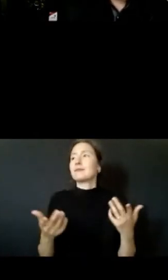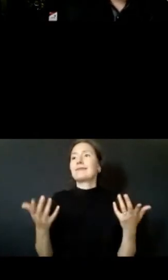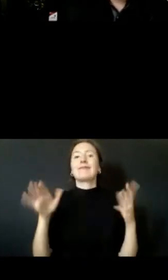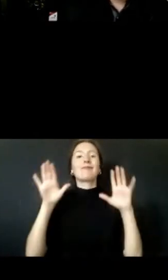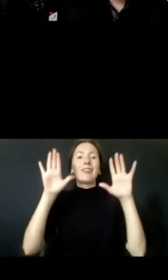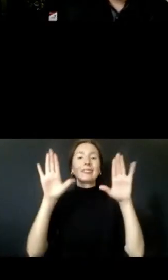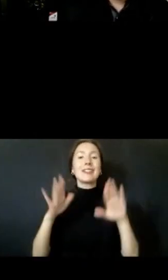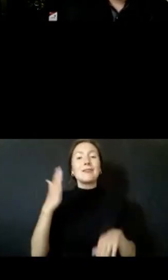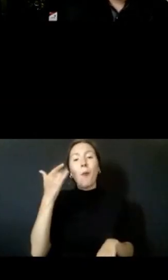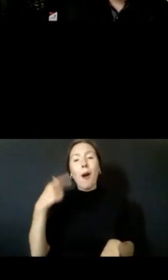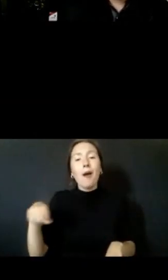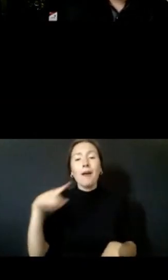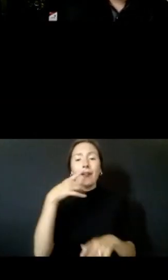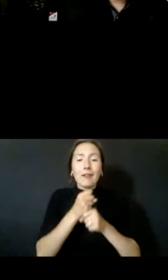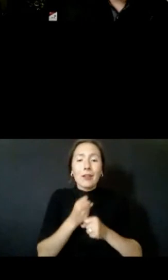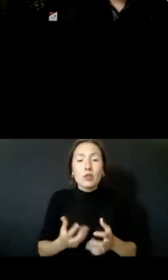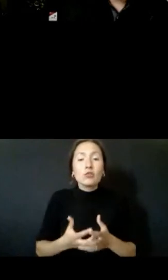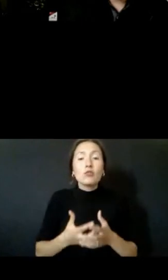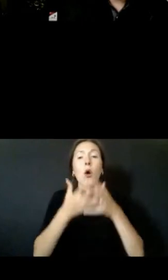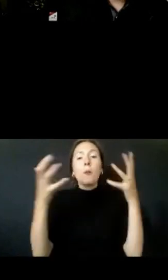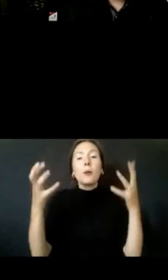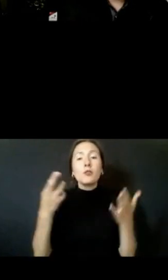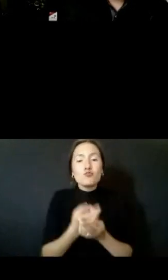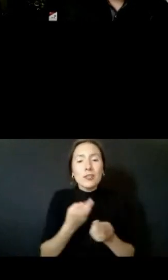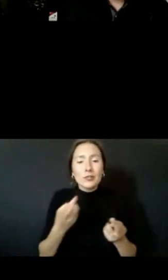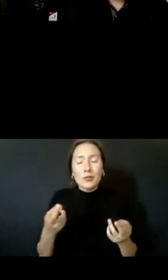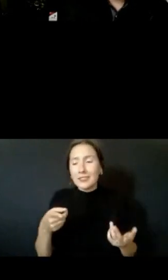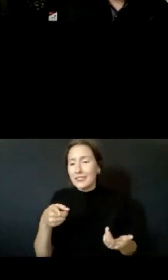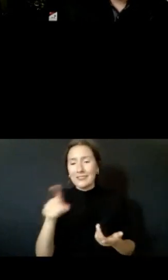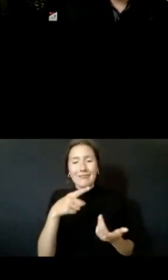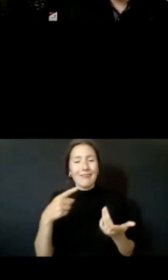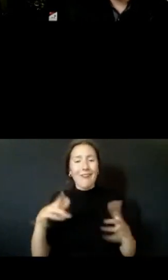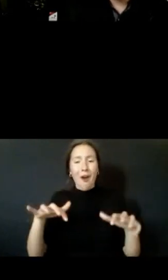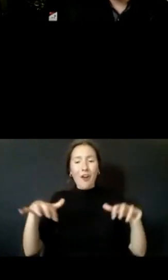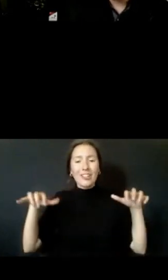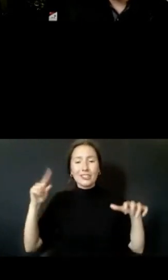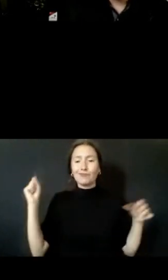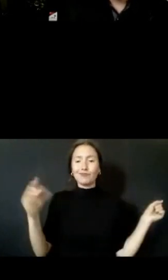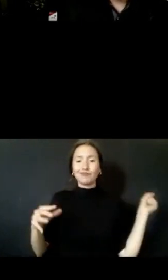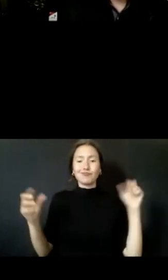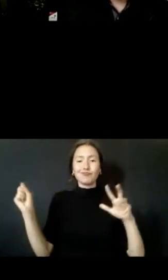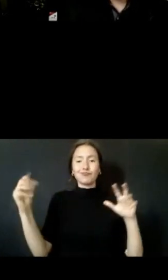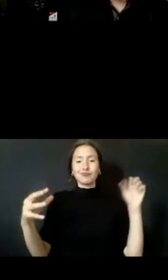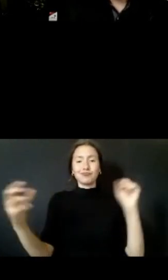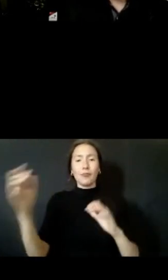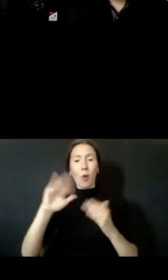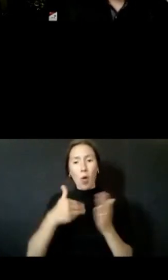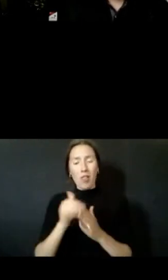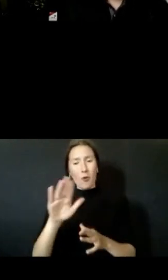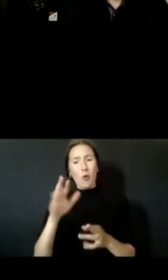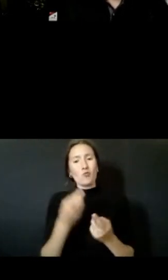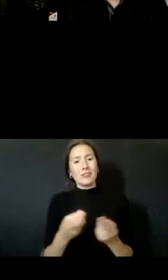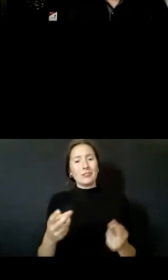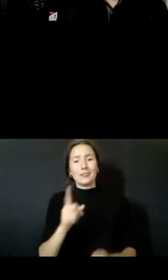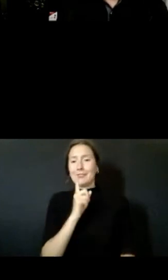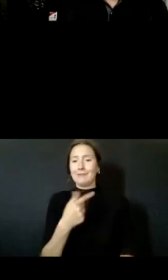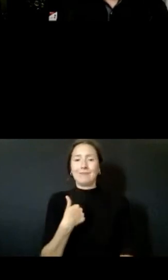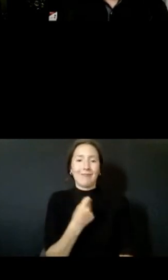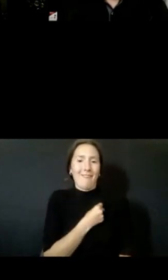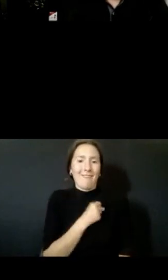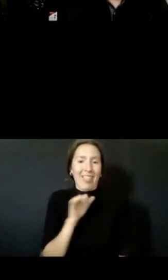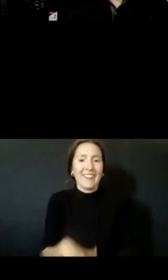Yeah, this is great stuff. I think that's one of the most incredible things about these events that TLEC produces is